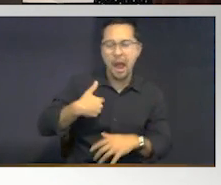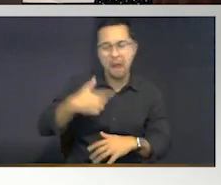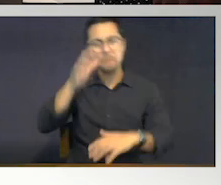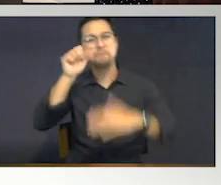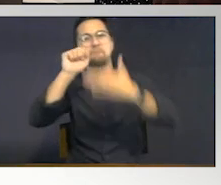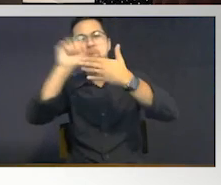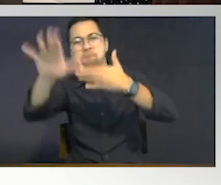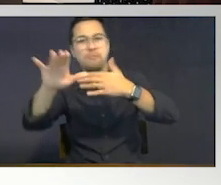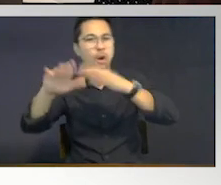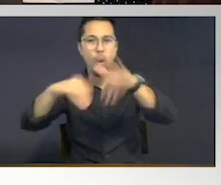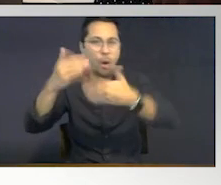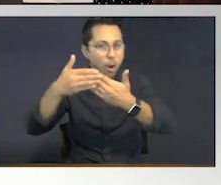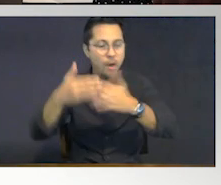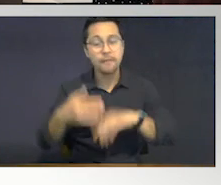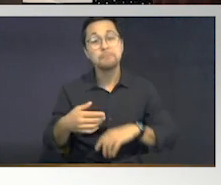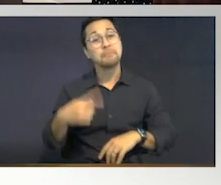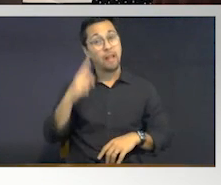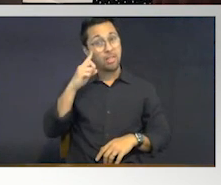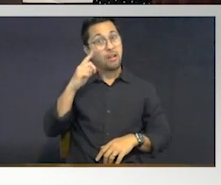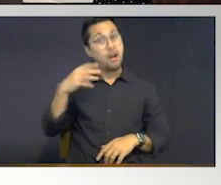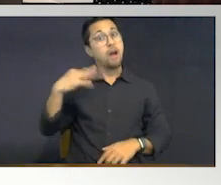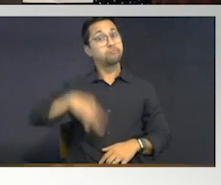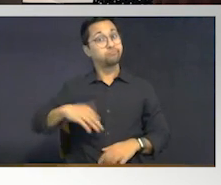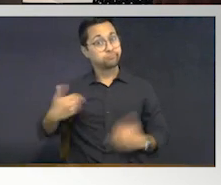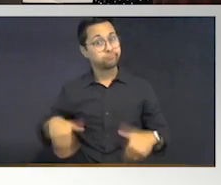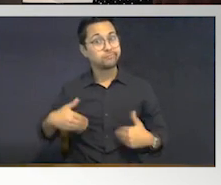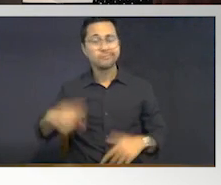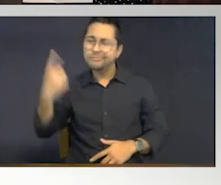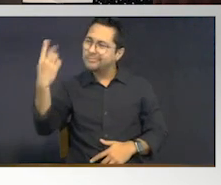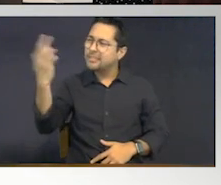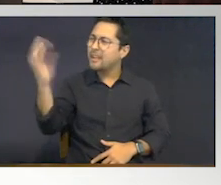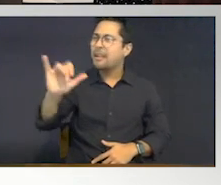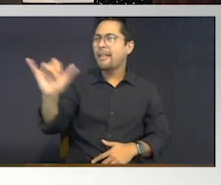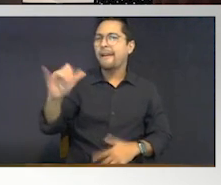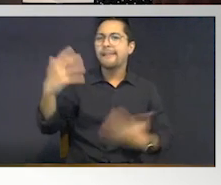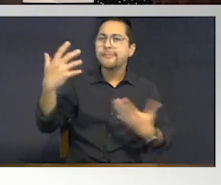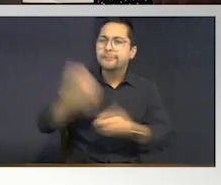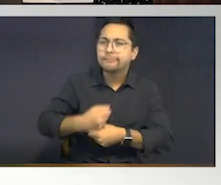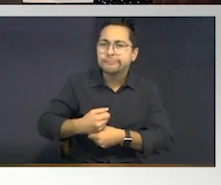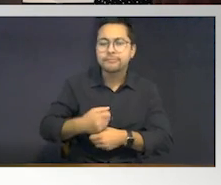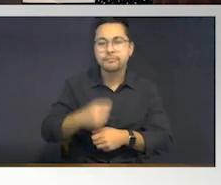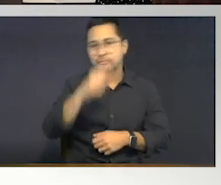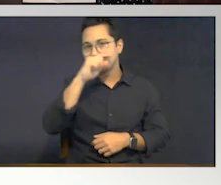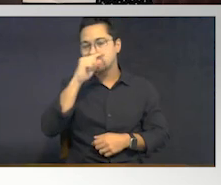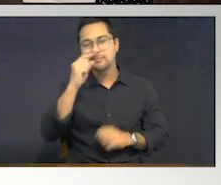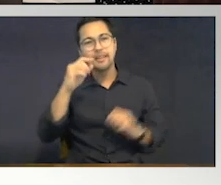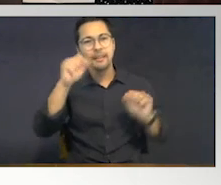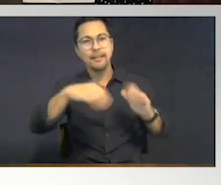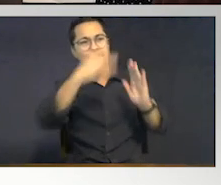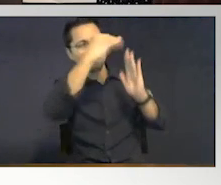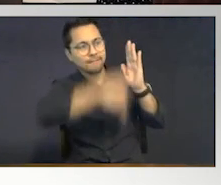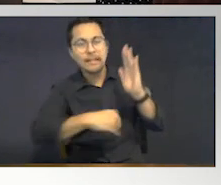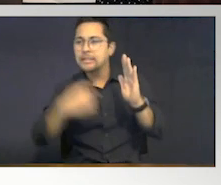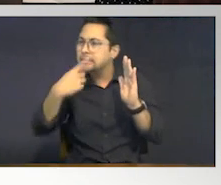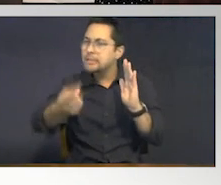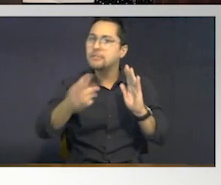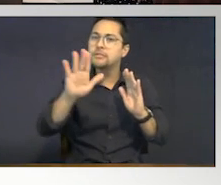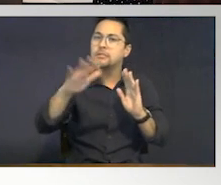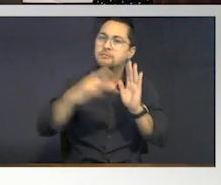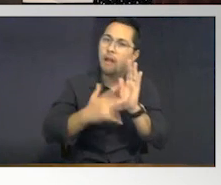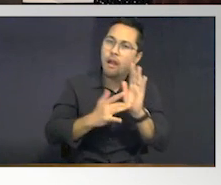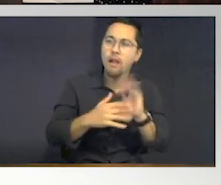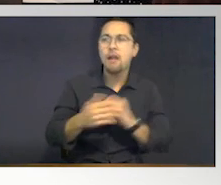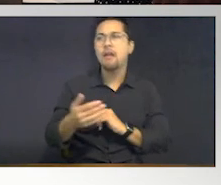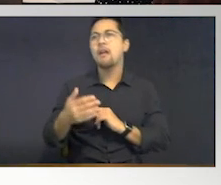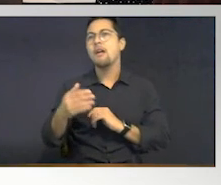But I've found that to be useful because it's kind of a summary to fill out of my son. You know, it says his medications, it says his